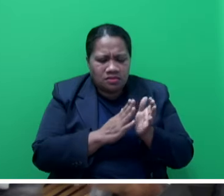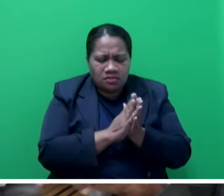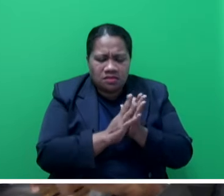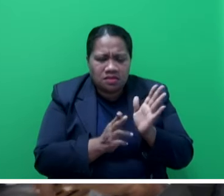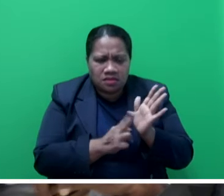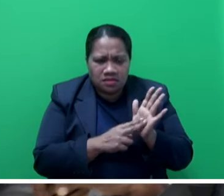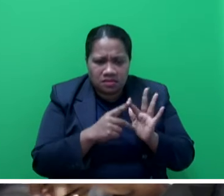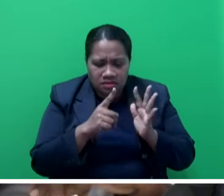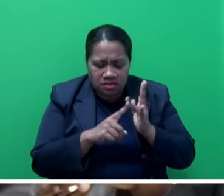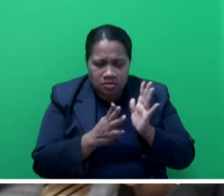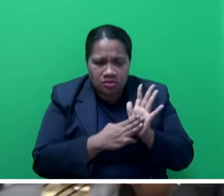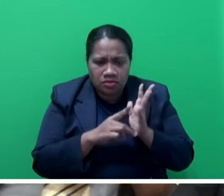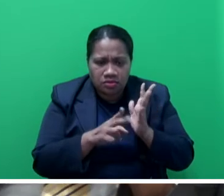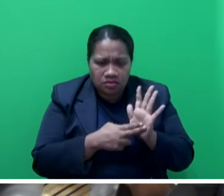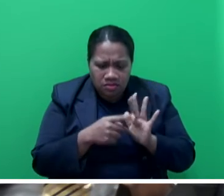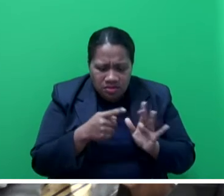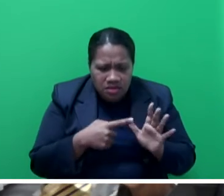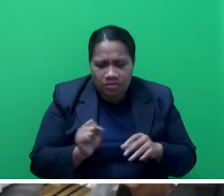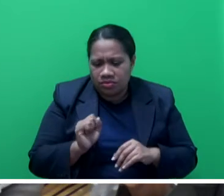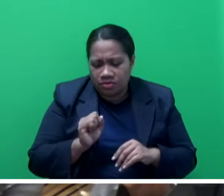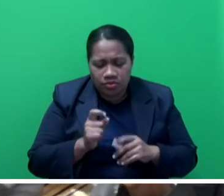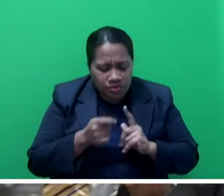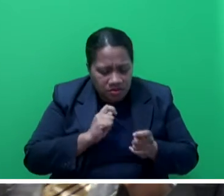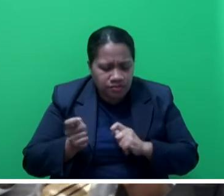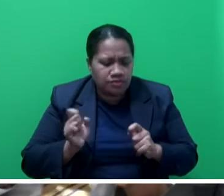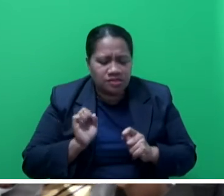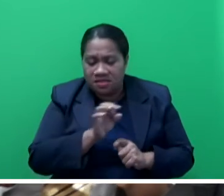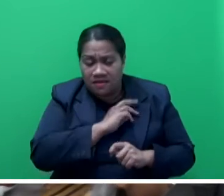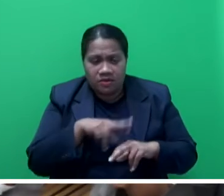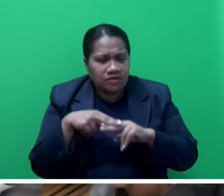Fiji, and that's how we know there is no community transmission